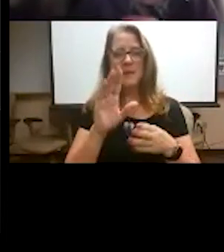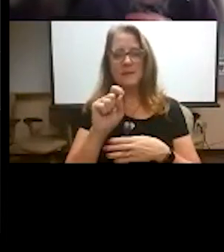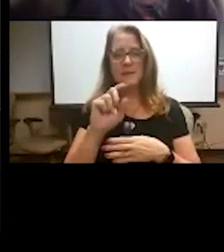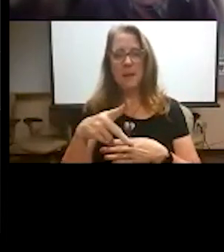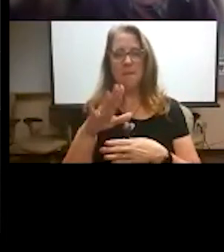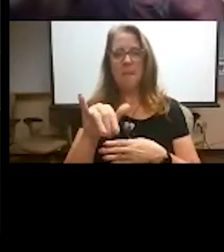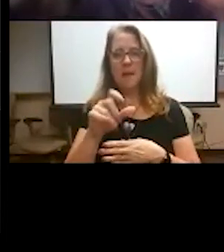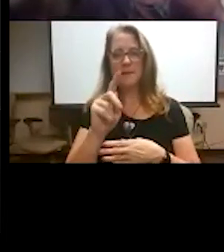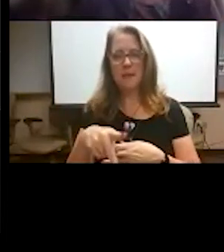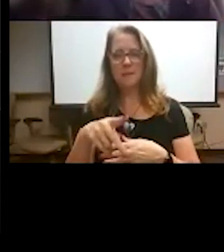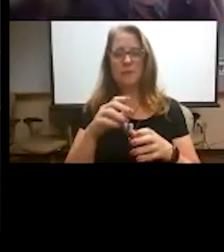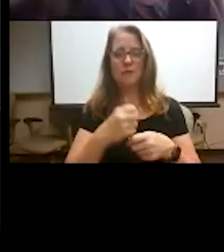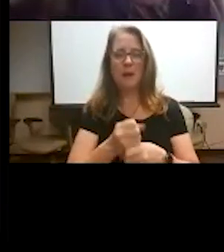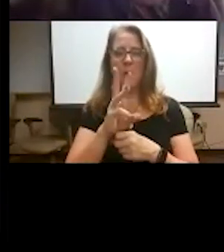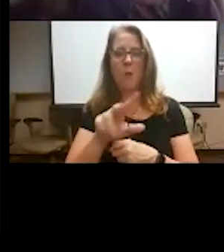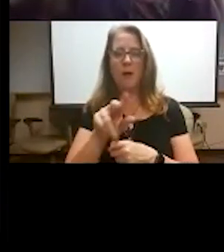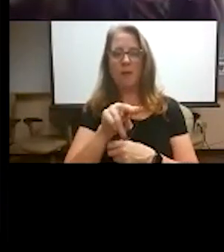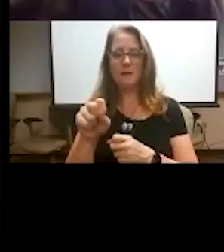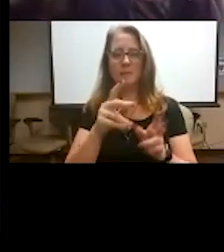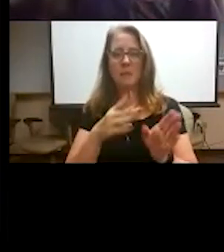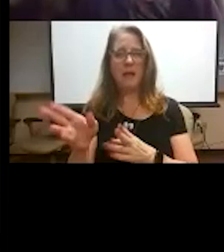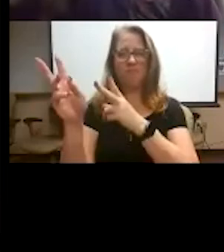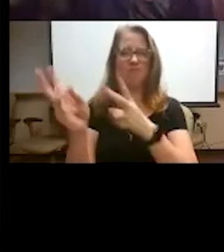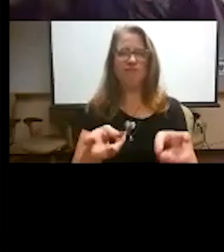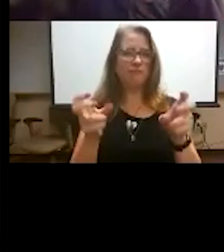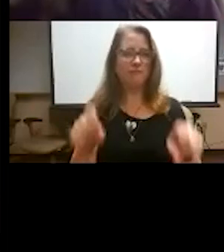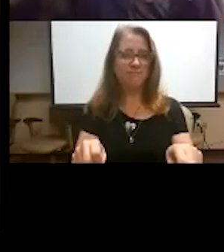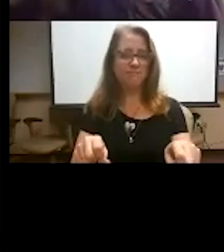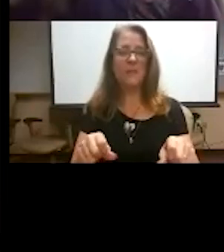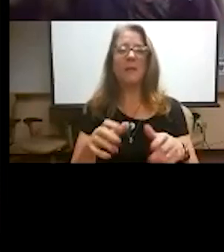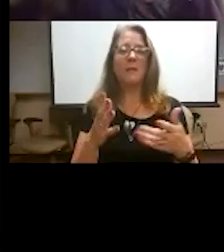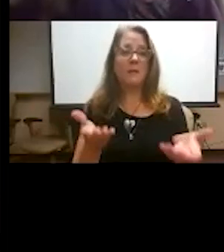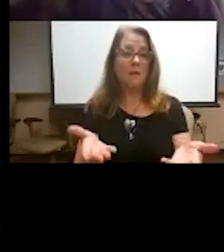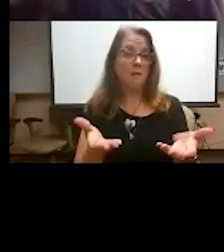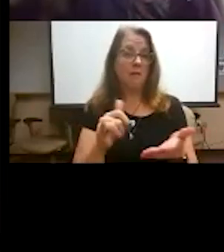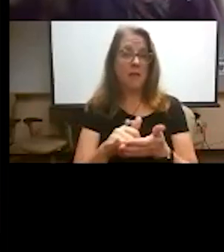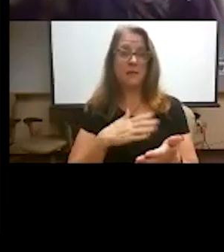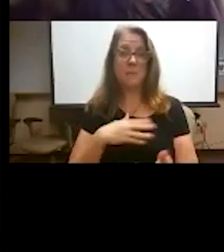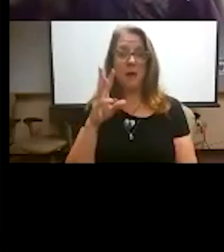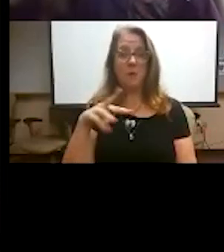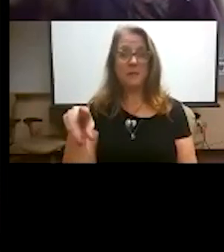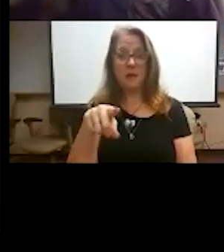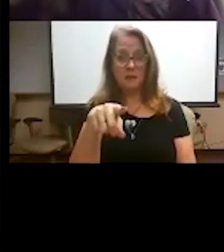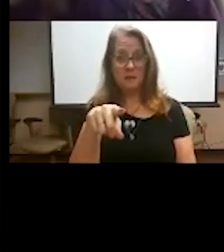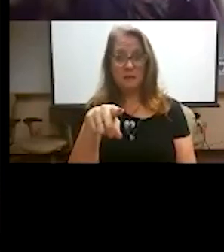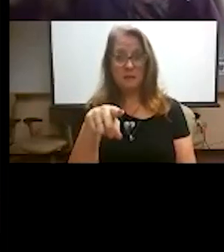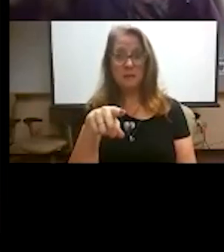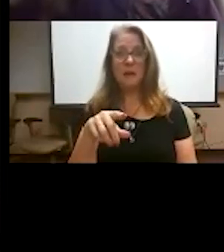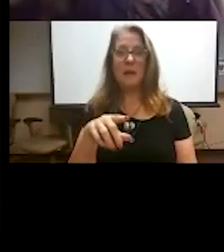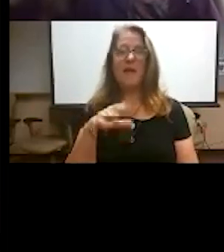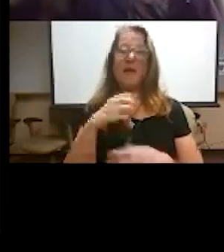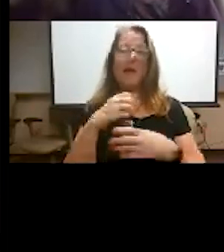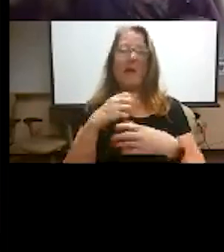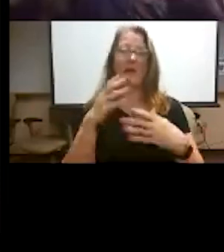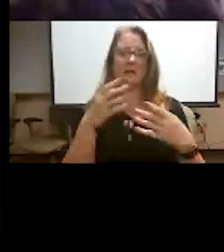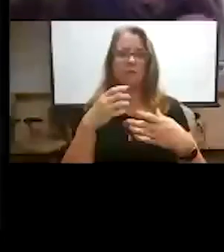creating a wellness plan, so you can just download. And then that's my website, and that's the Creating